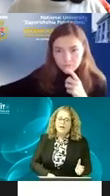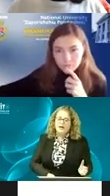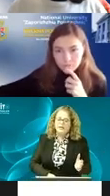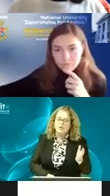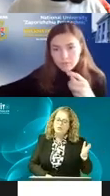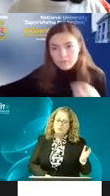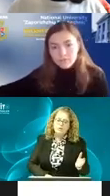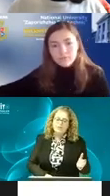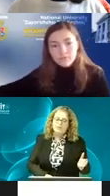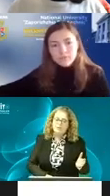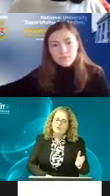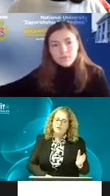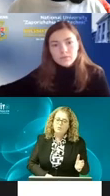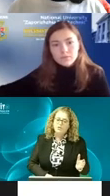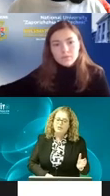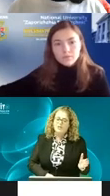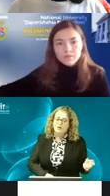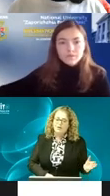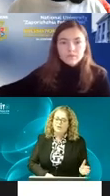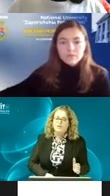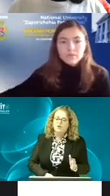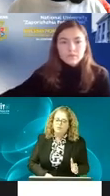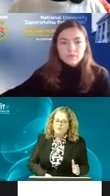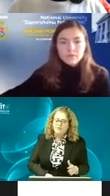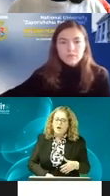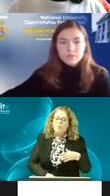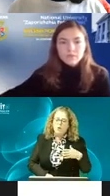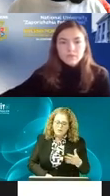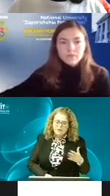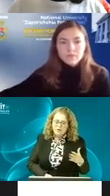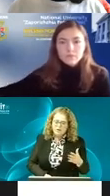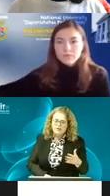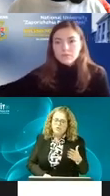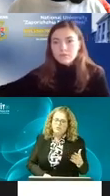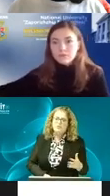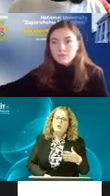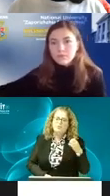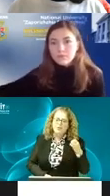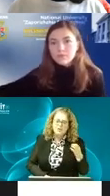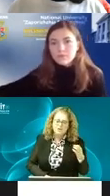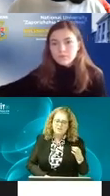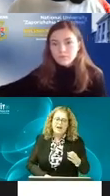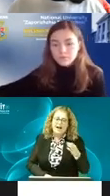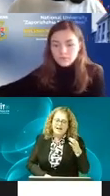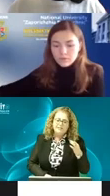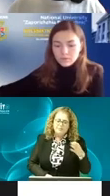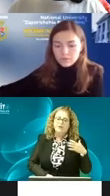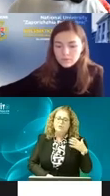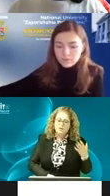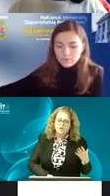link. It's called the Multidisciplinary Green 2020. It's a conference, wonderful conference where researchers